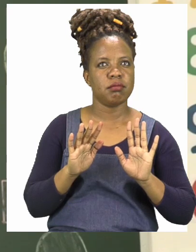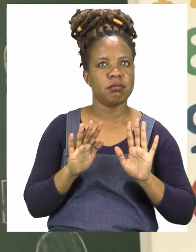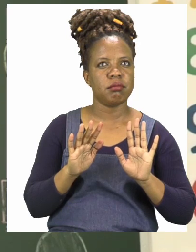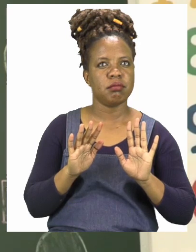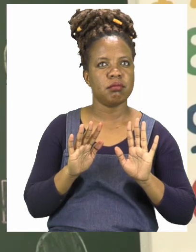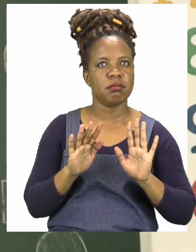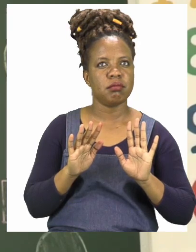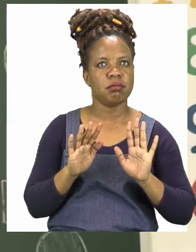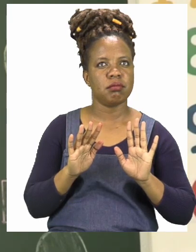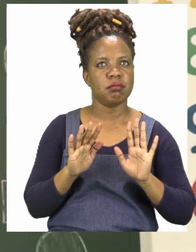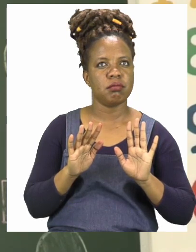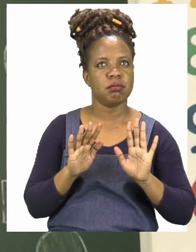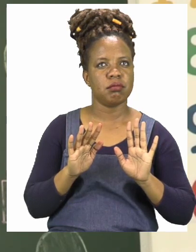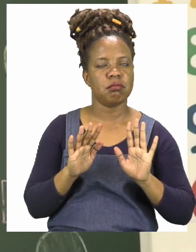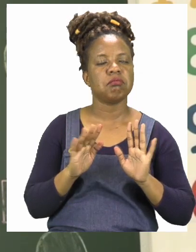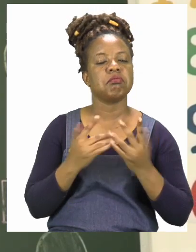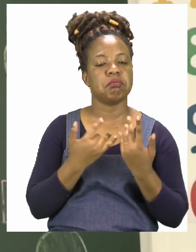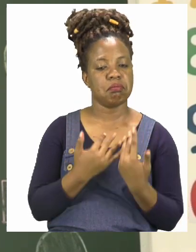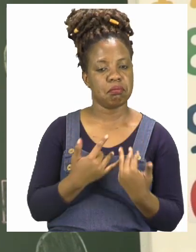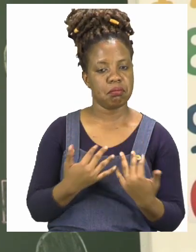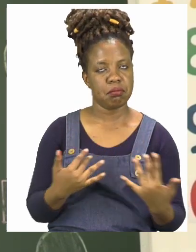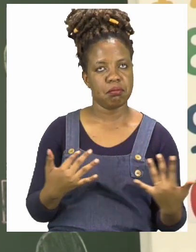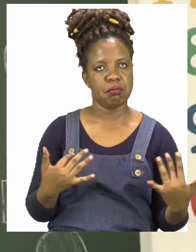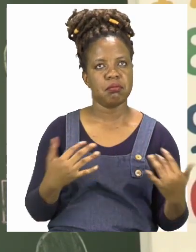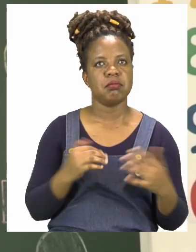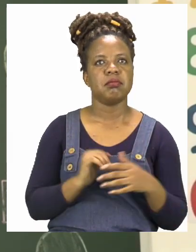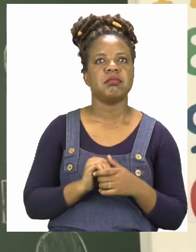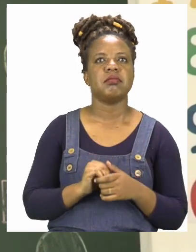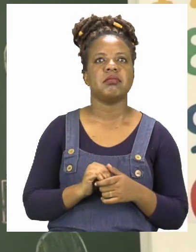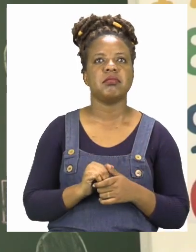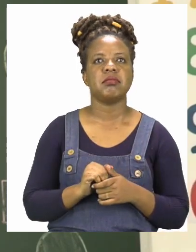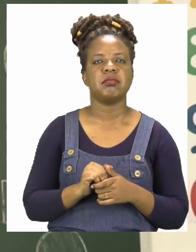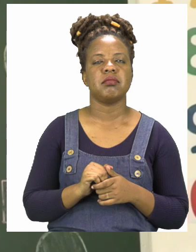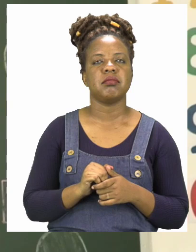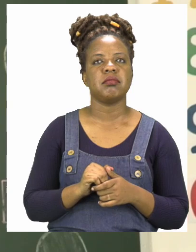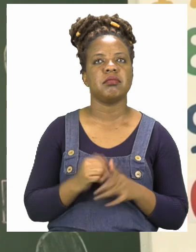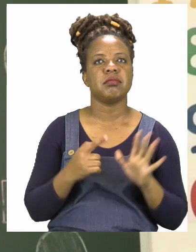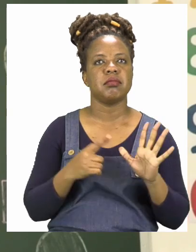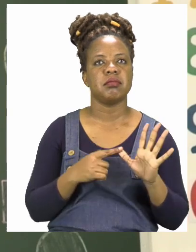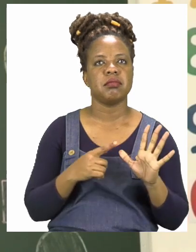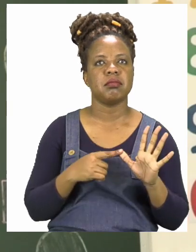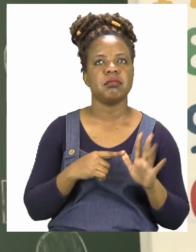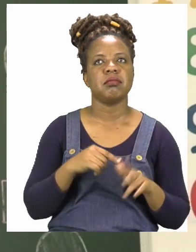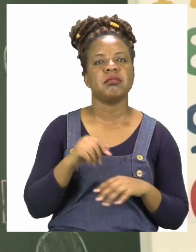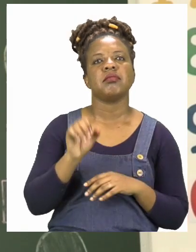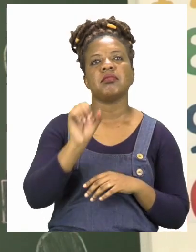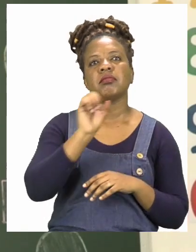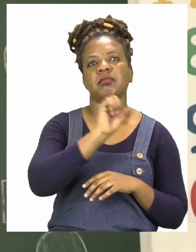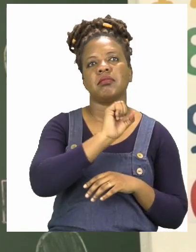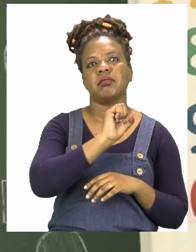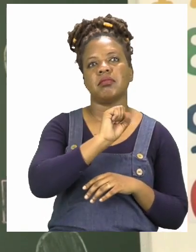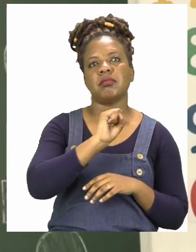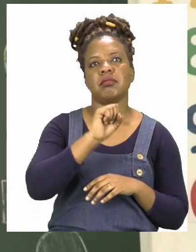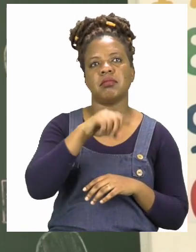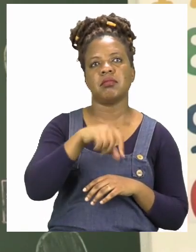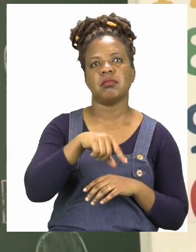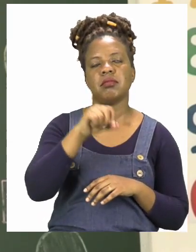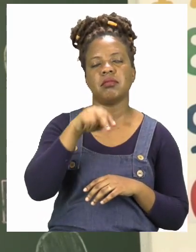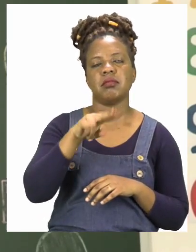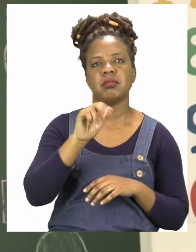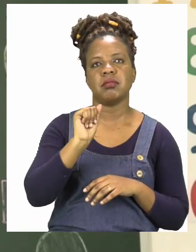which is green. And then last but not least, you're going to color your